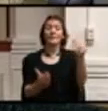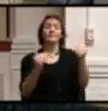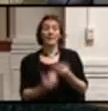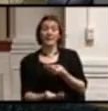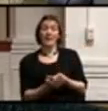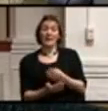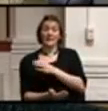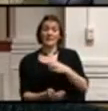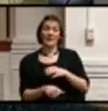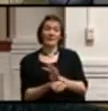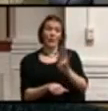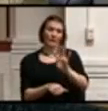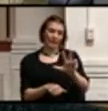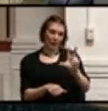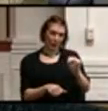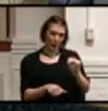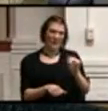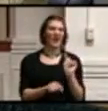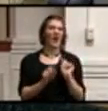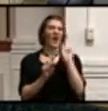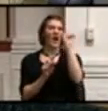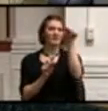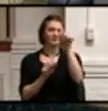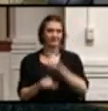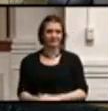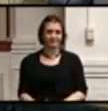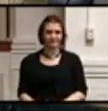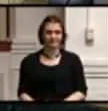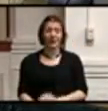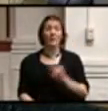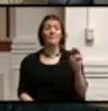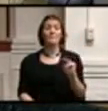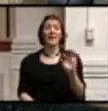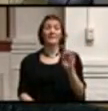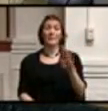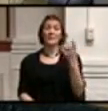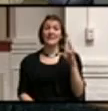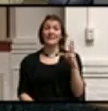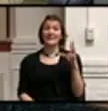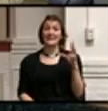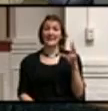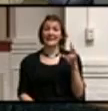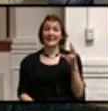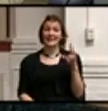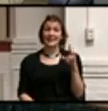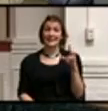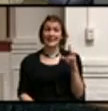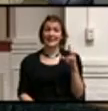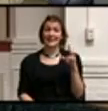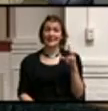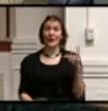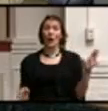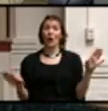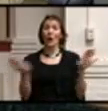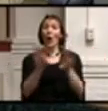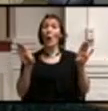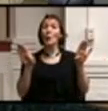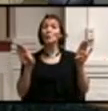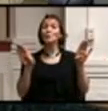Committee at 4 o'clock to 5:30 in the Hannah Cosman Meeting Room. Monday, February 17,